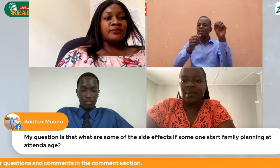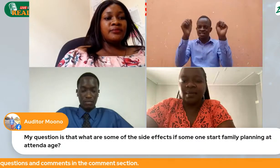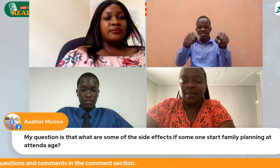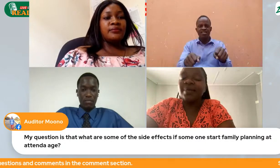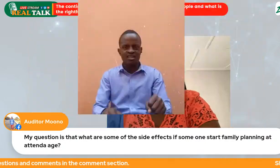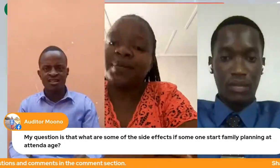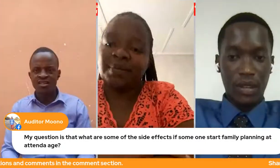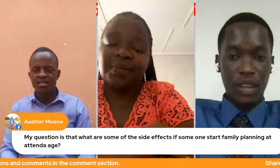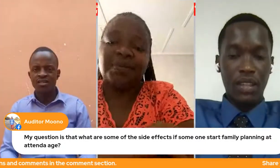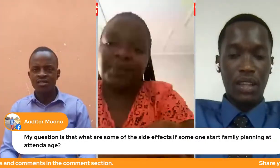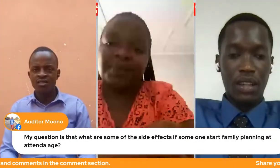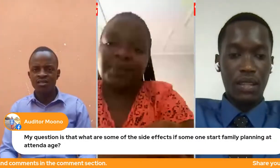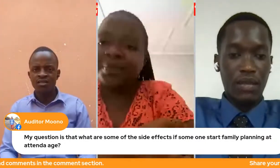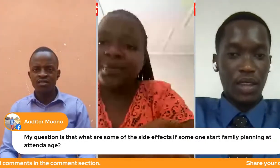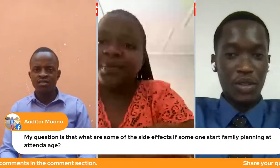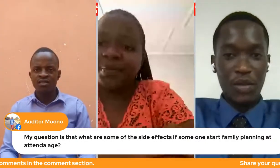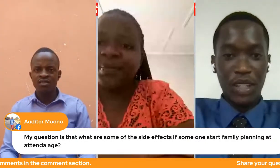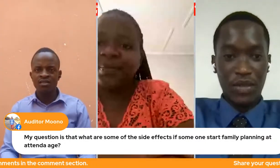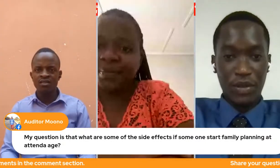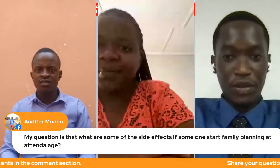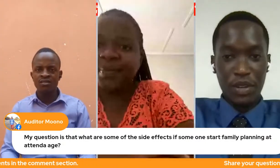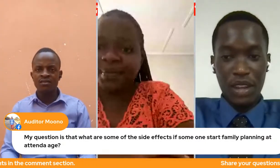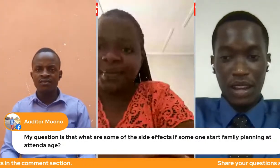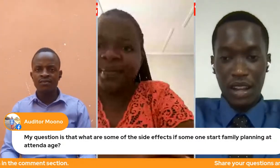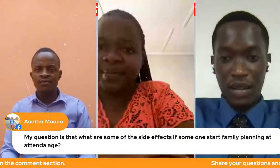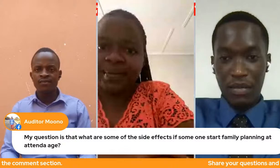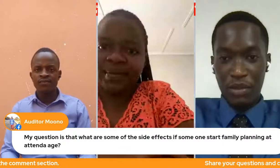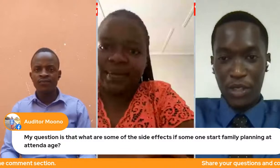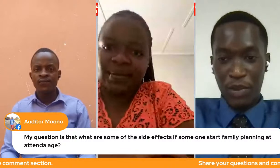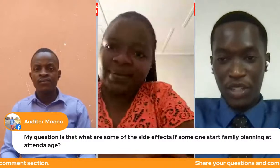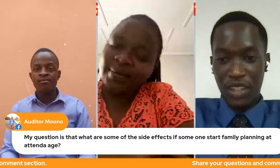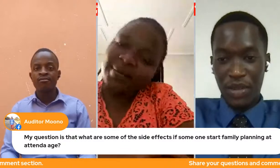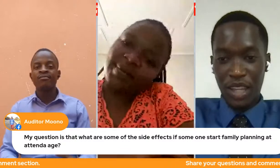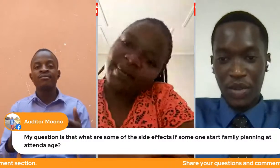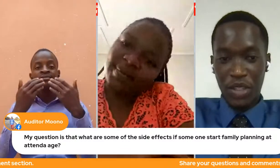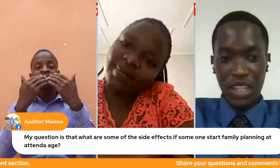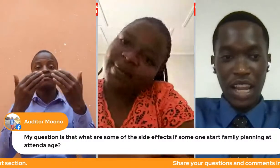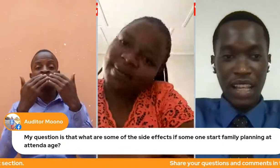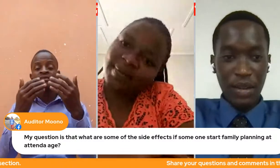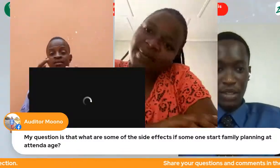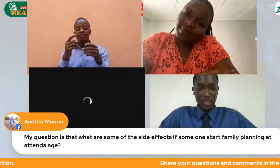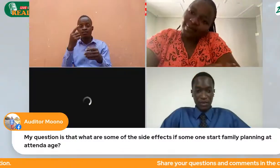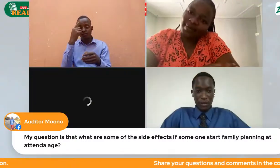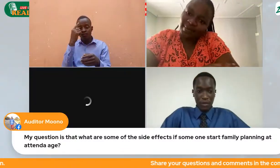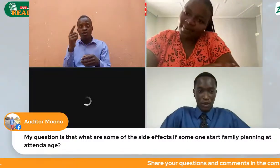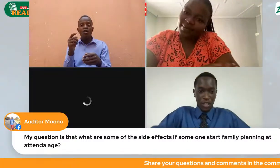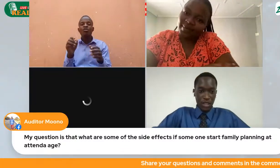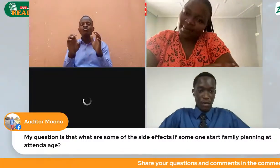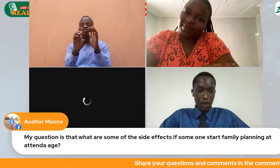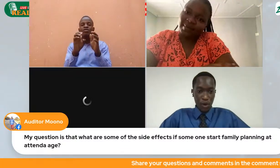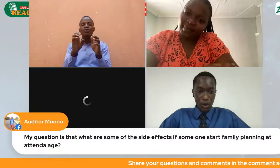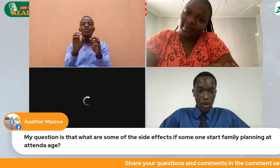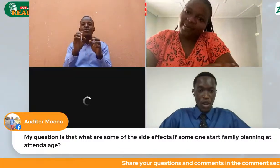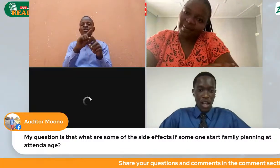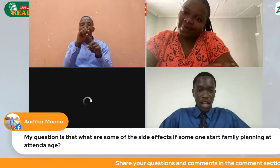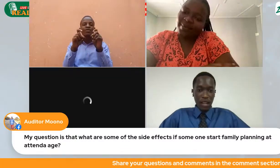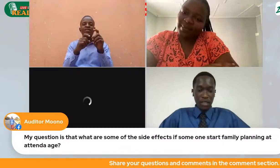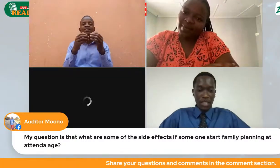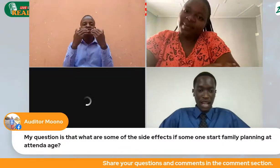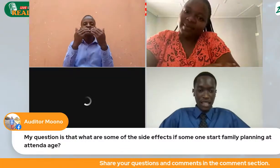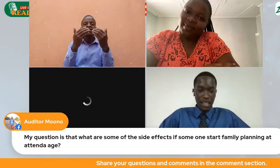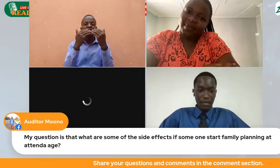mm, mm. Exactly. Thank you so much for responding to that question. Another question from Auditor